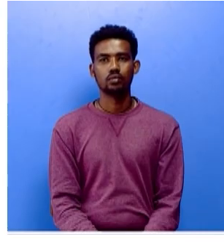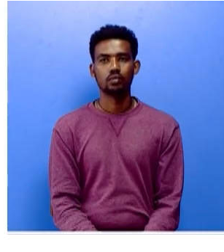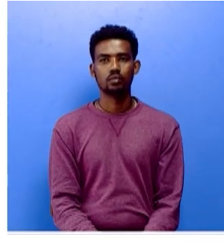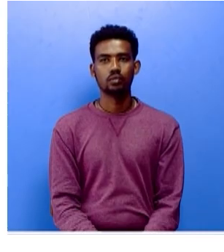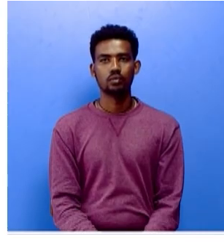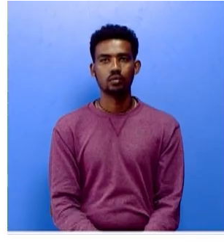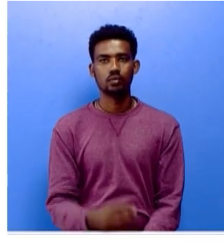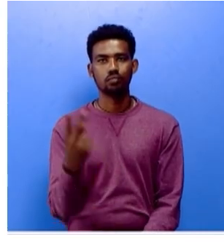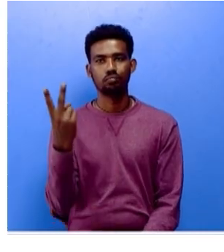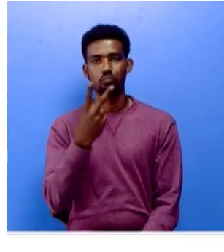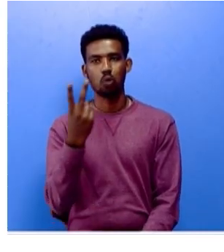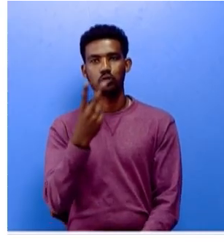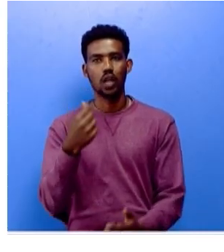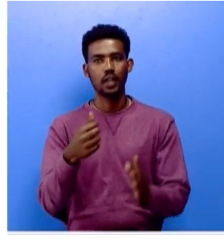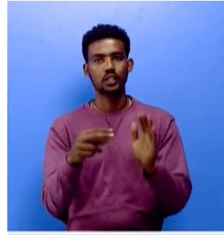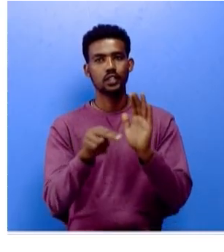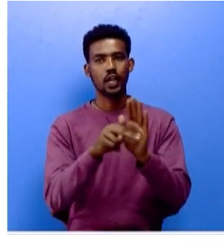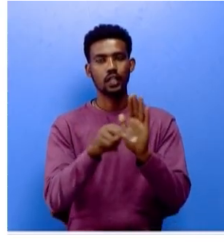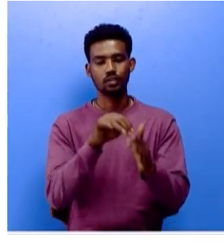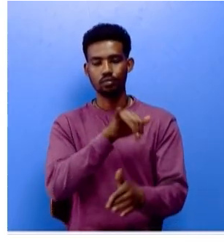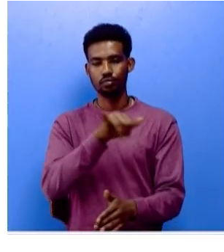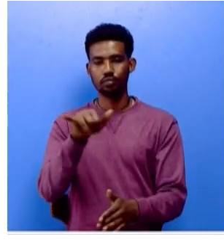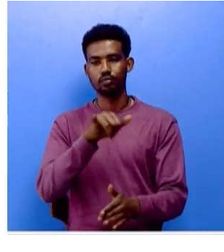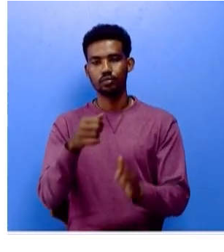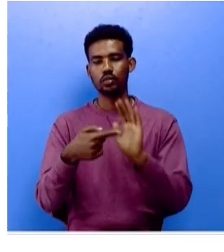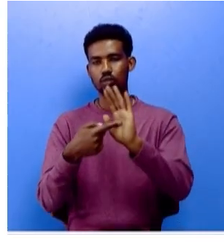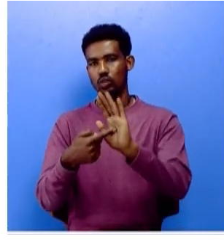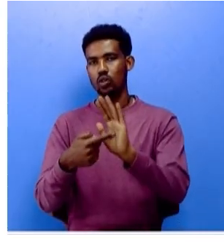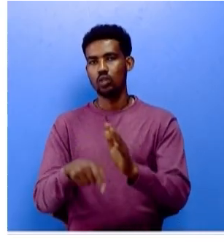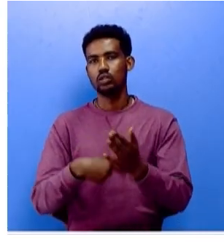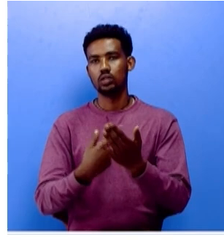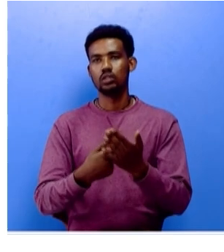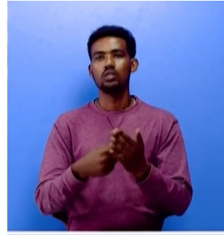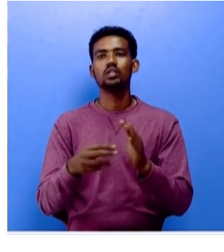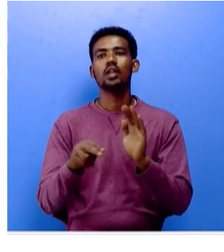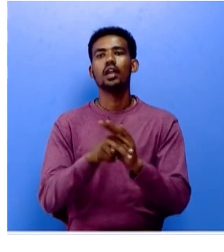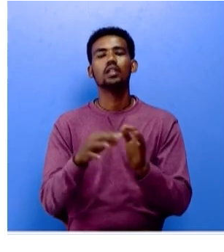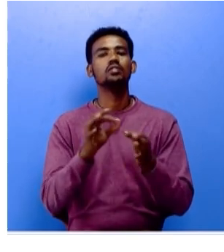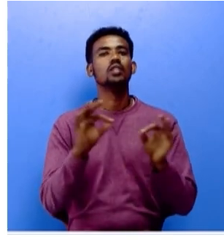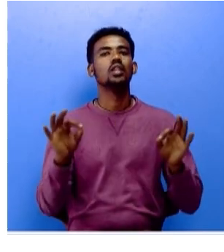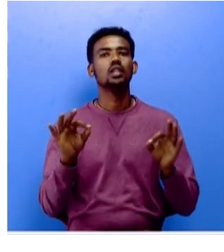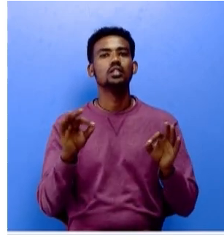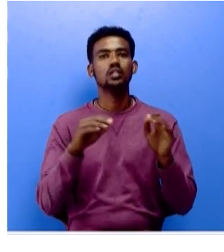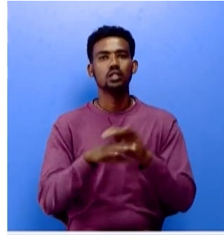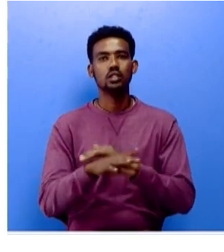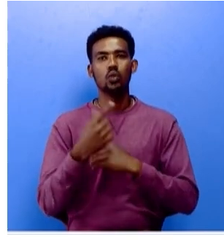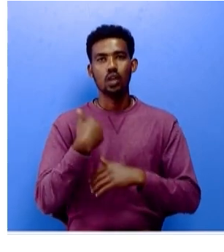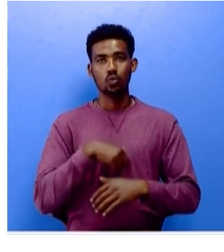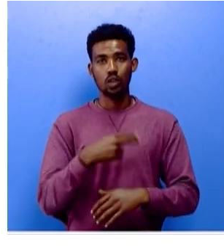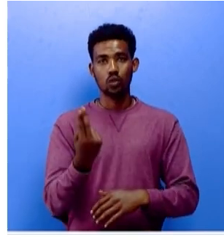This one is also the negative marker. This means the negative sentence in when we're